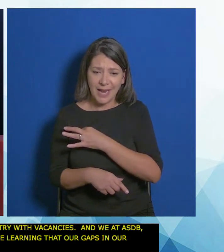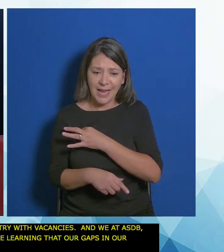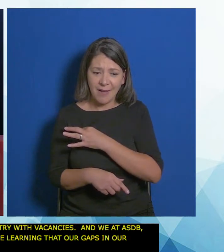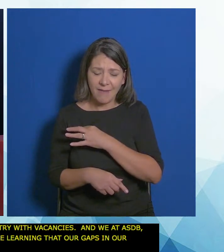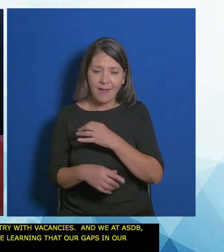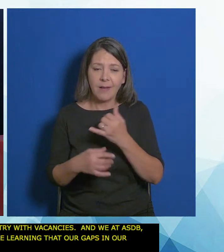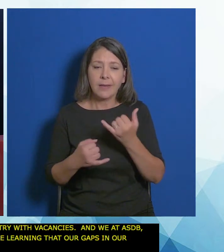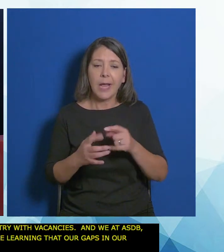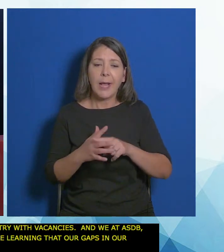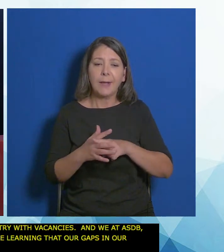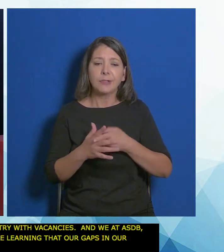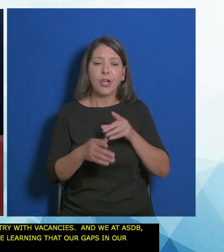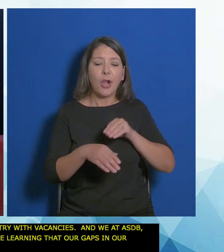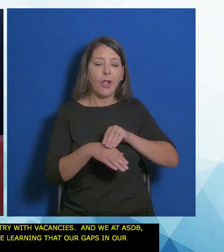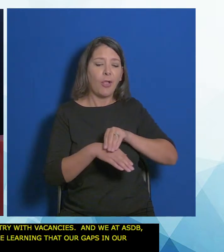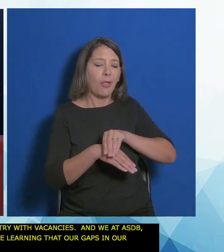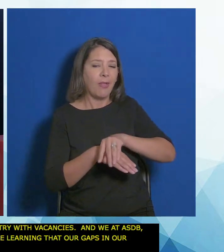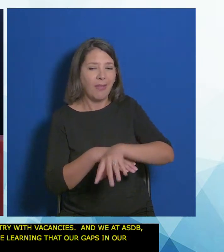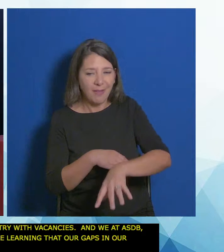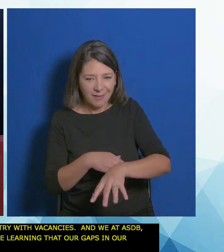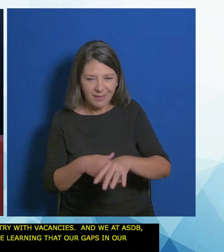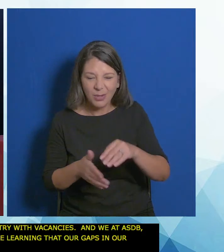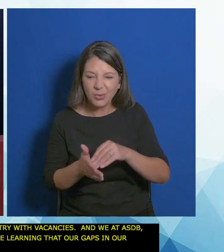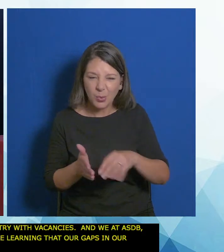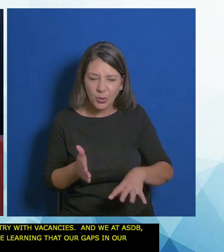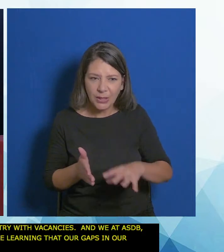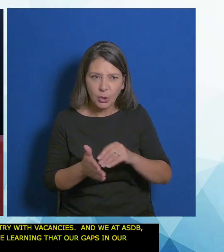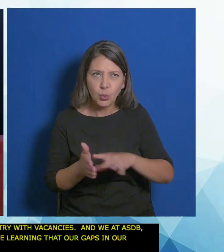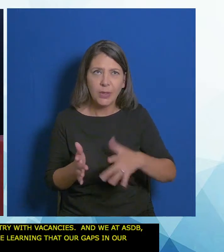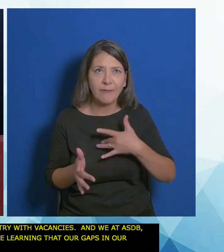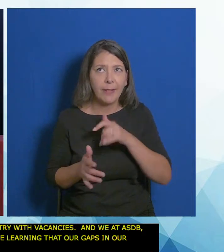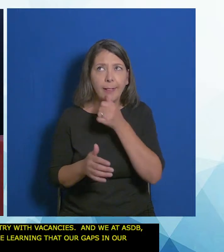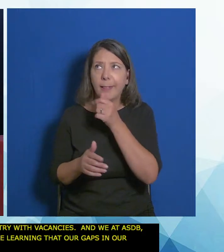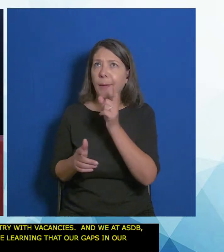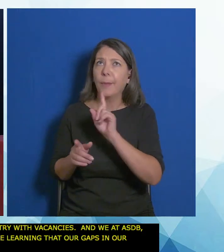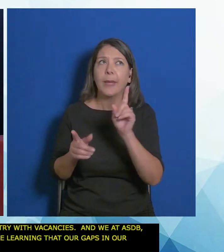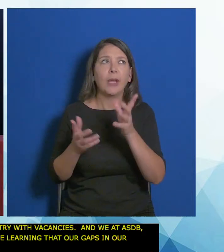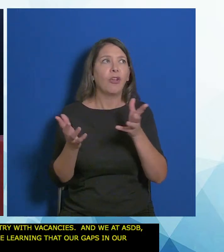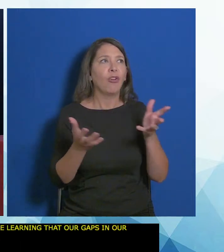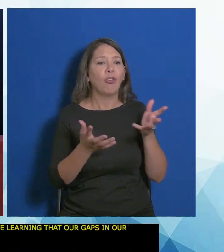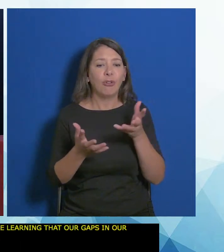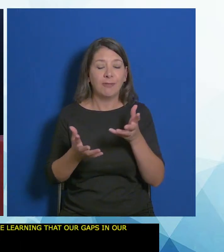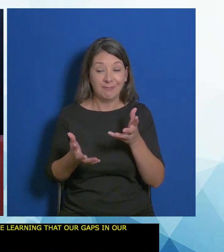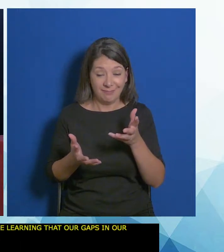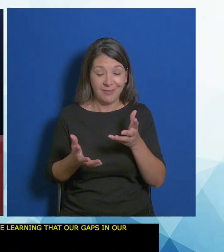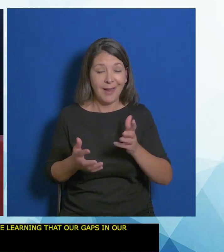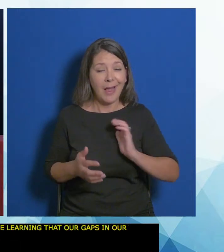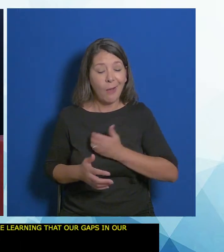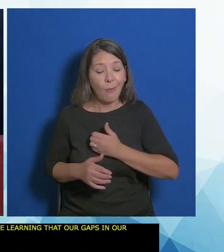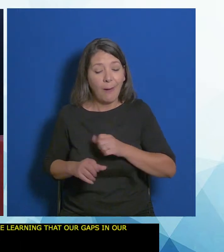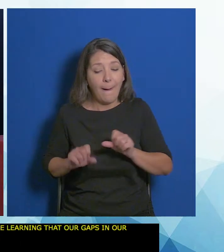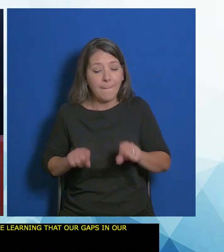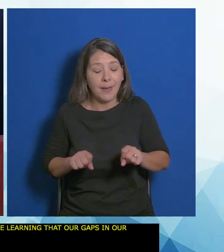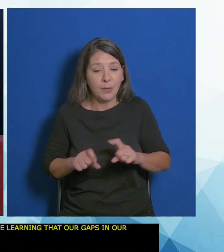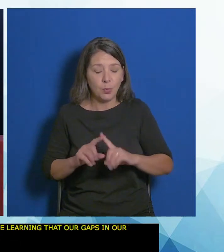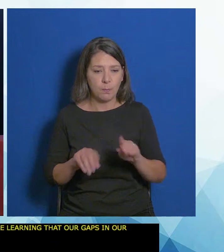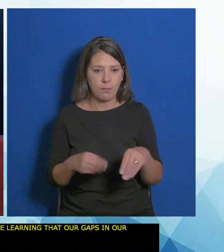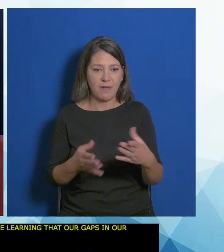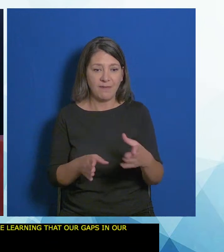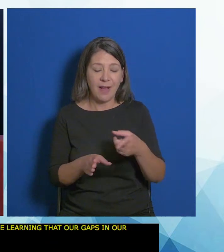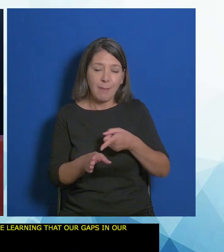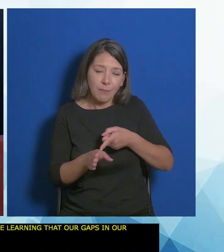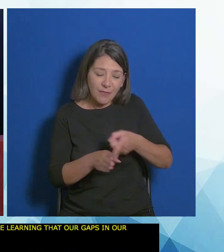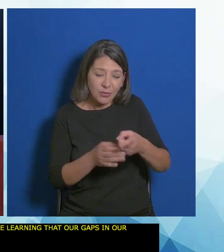our students. Our ability to provide the best educational support to all of